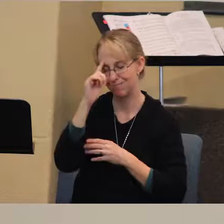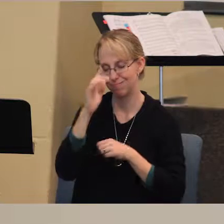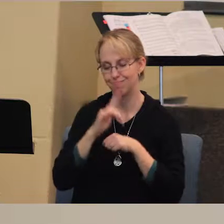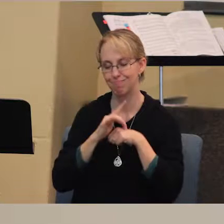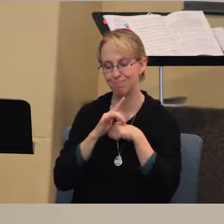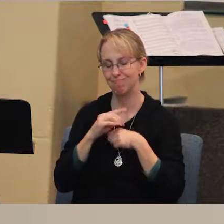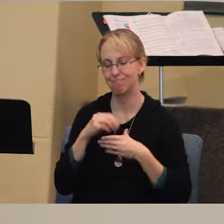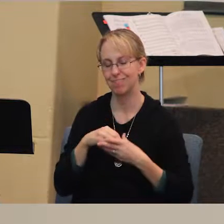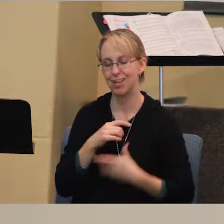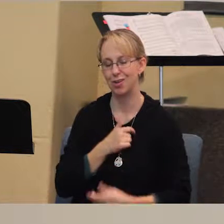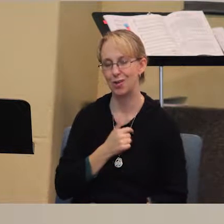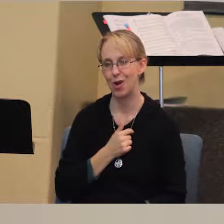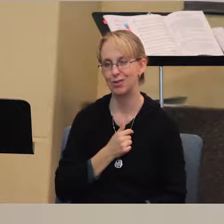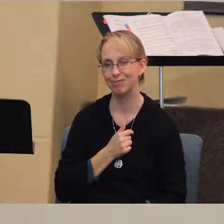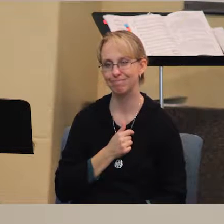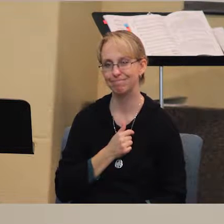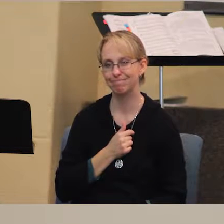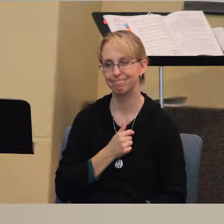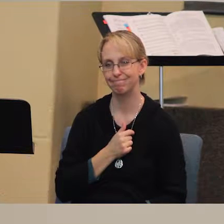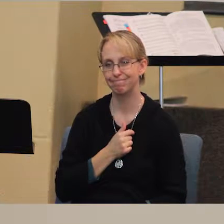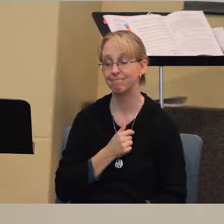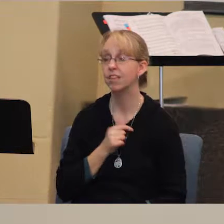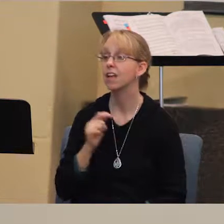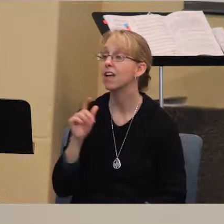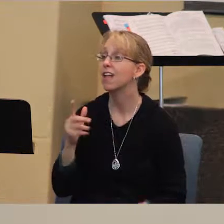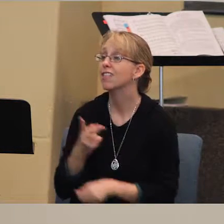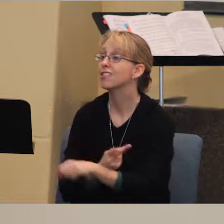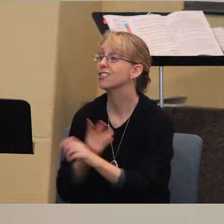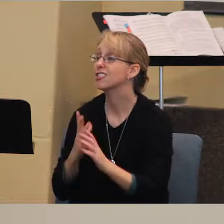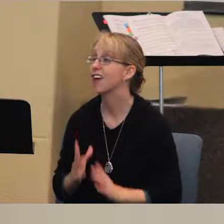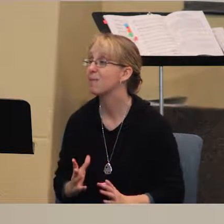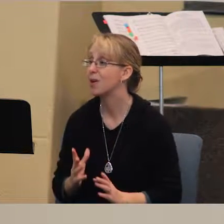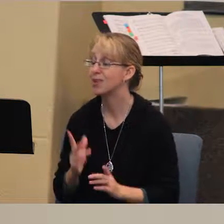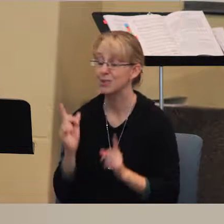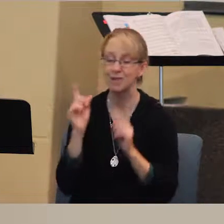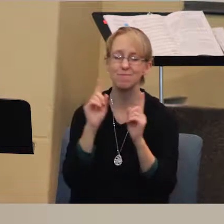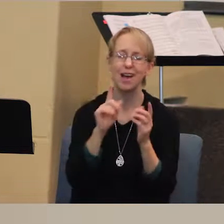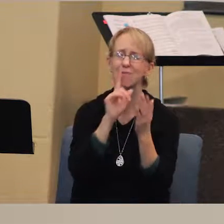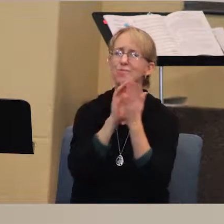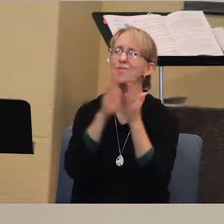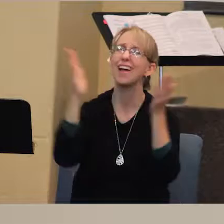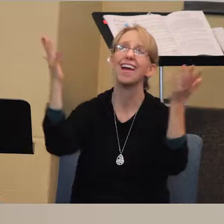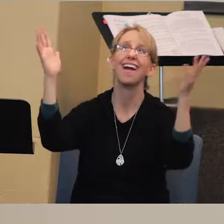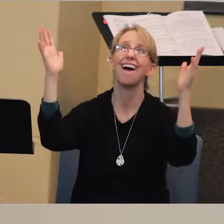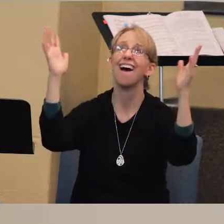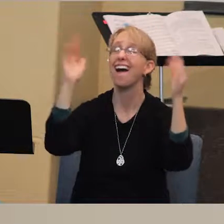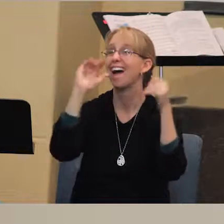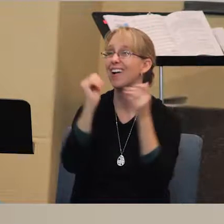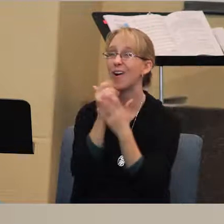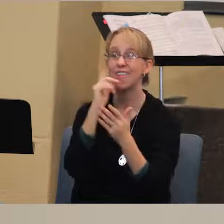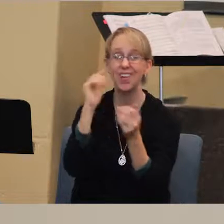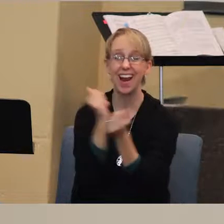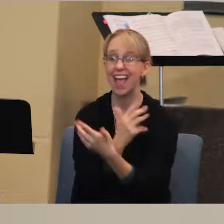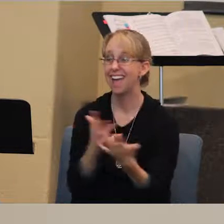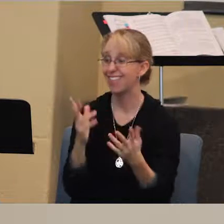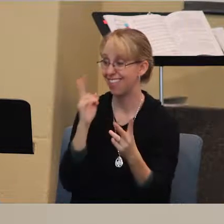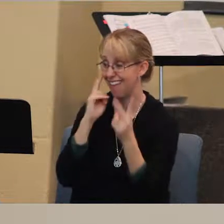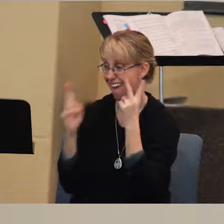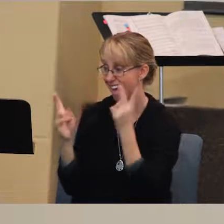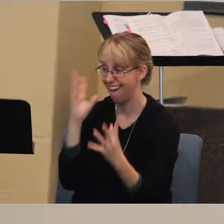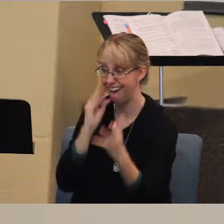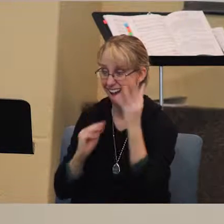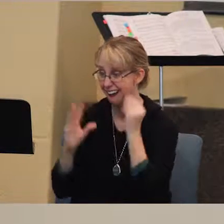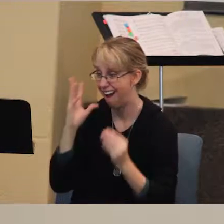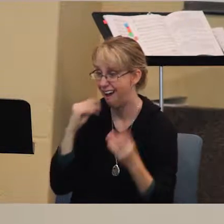them in her heart. The shepherds then went back, glorifying and praising God for all they had heard and seen,